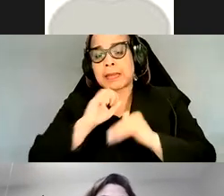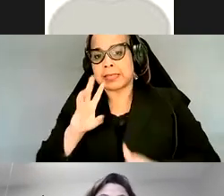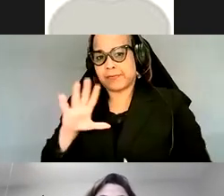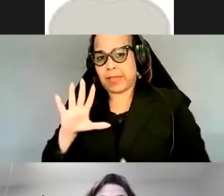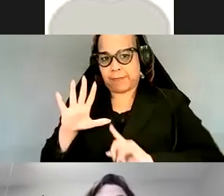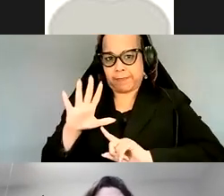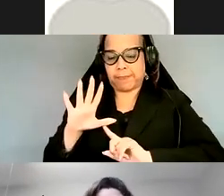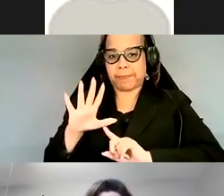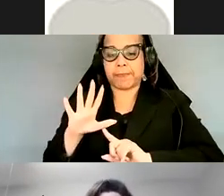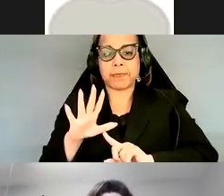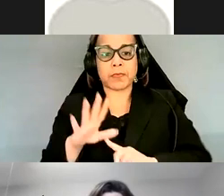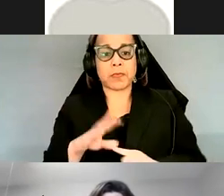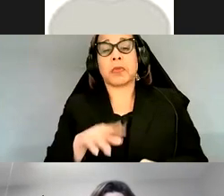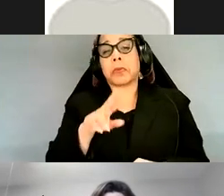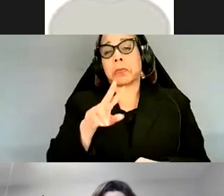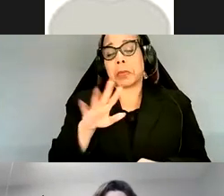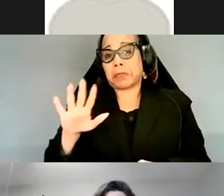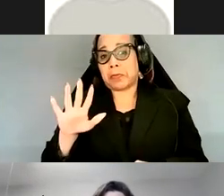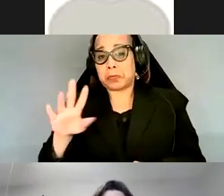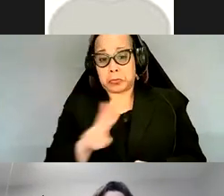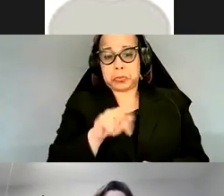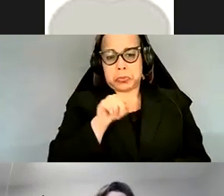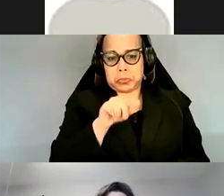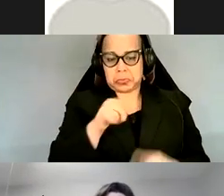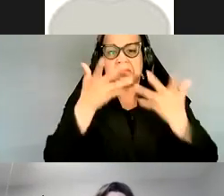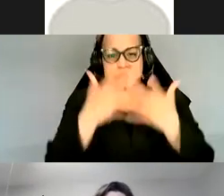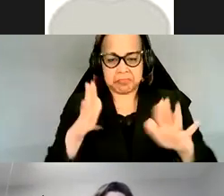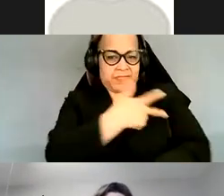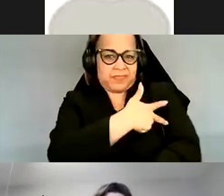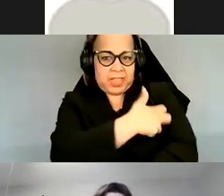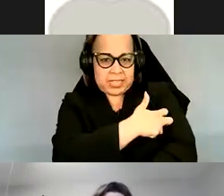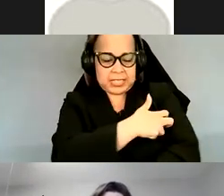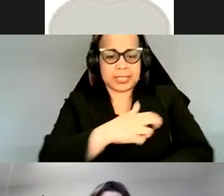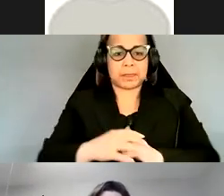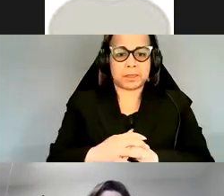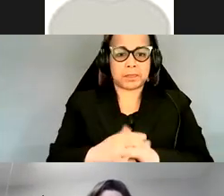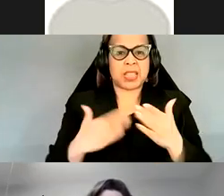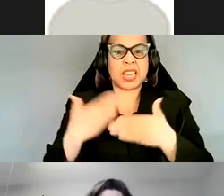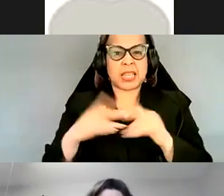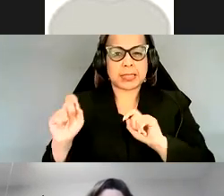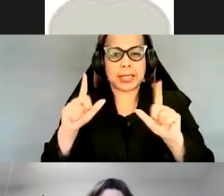years, 2 in 5 Chicagoans have thus far received the vaccine. Next.